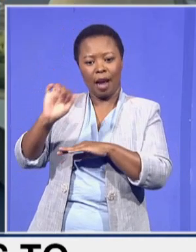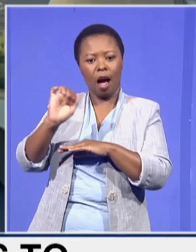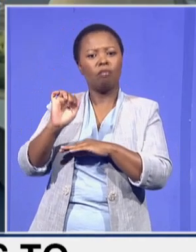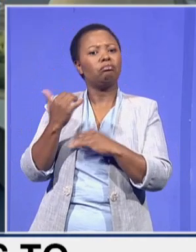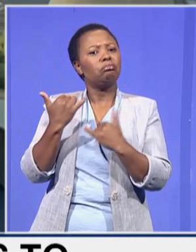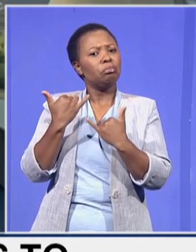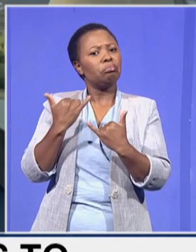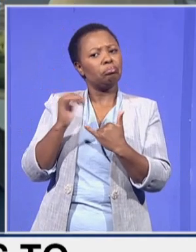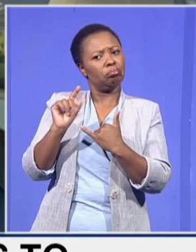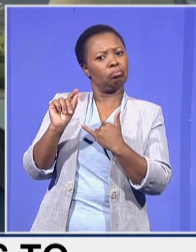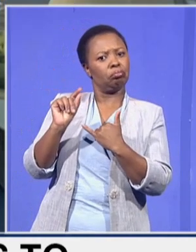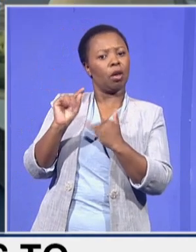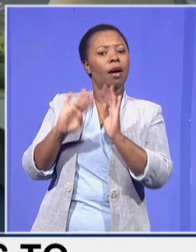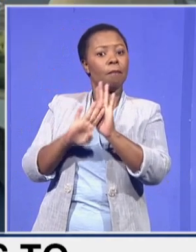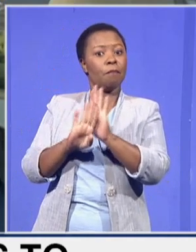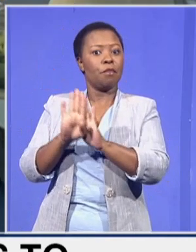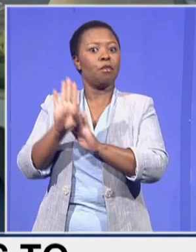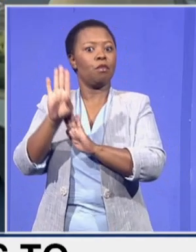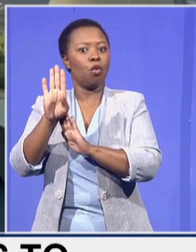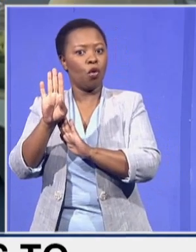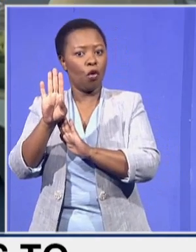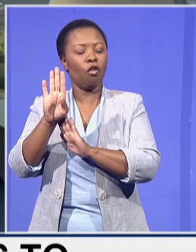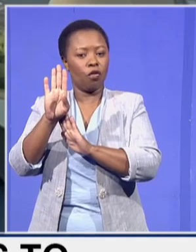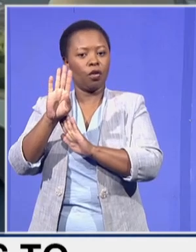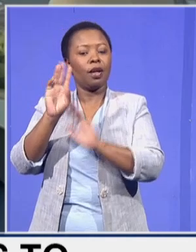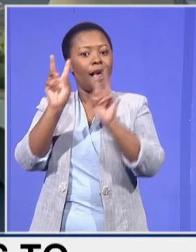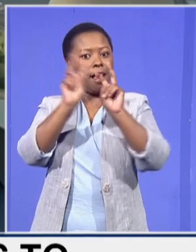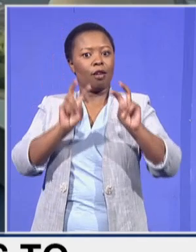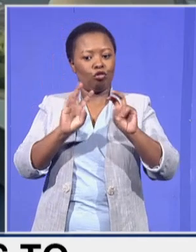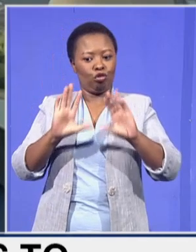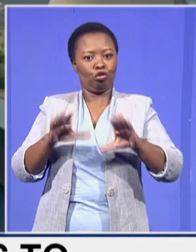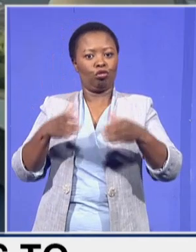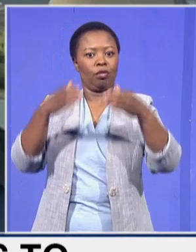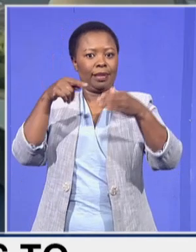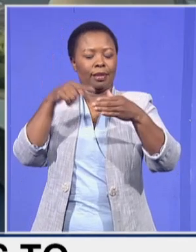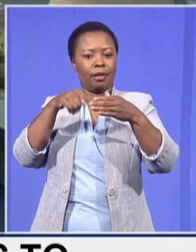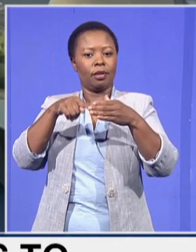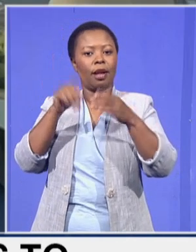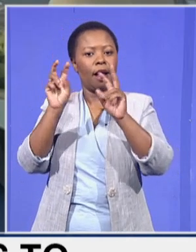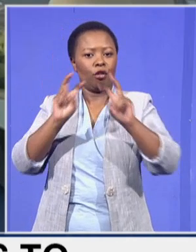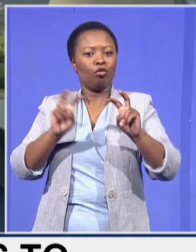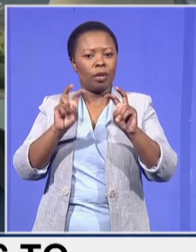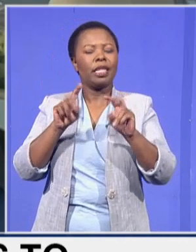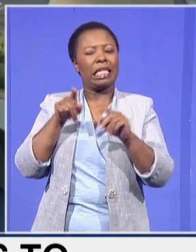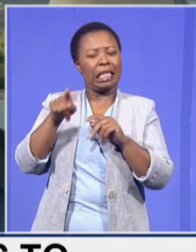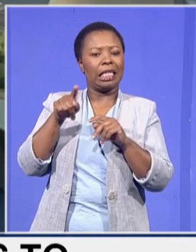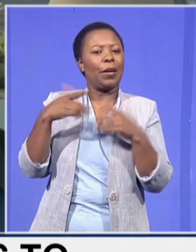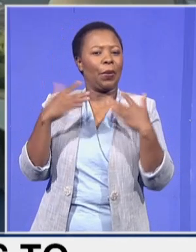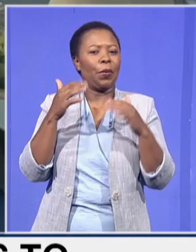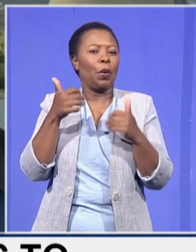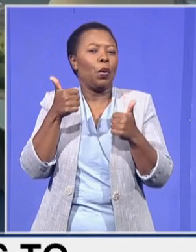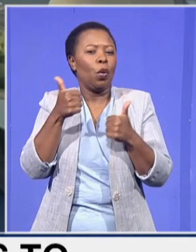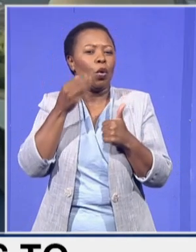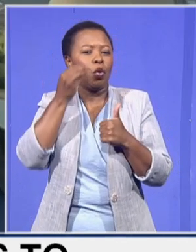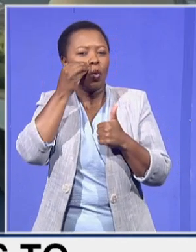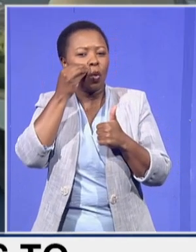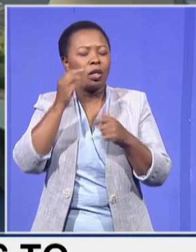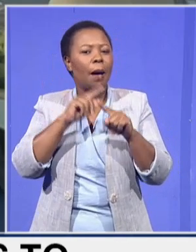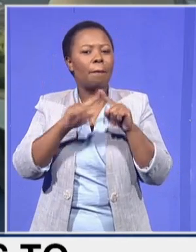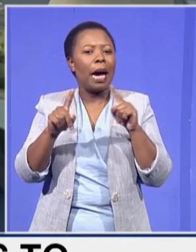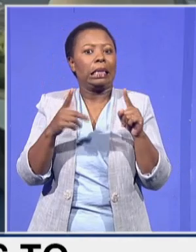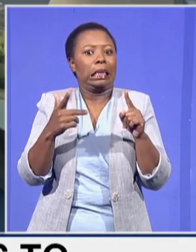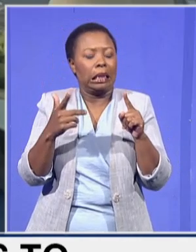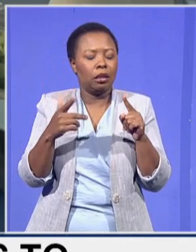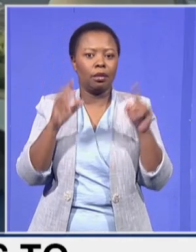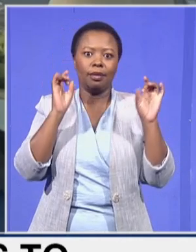improvements were seen to Eskom's power generation fleet. That's, of course, some good news. How did we get here after so much